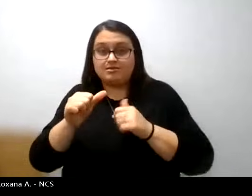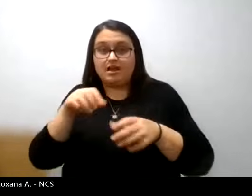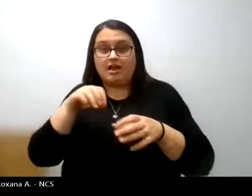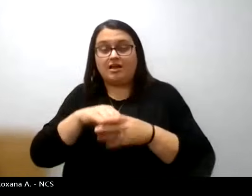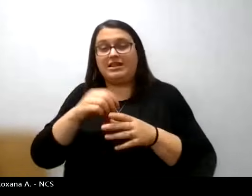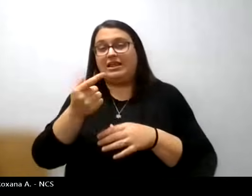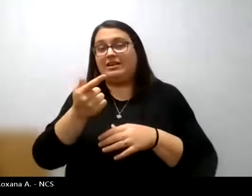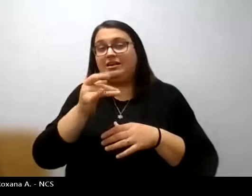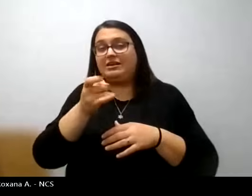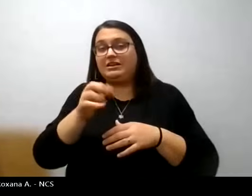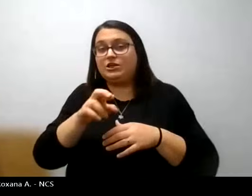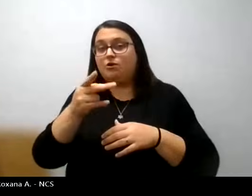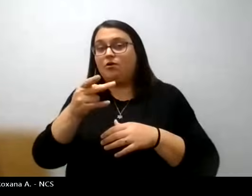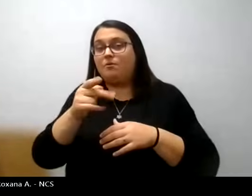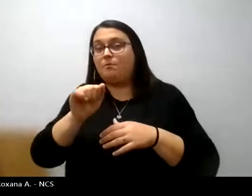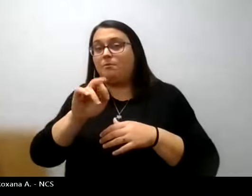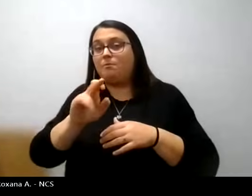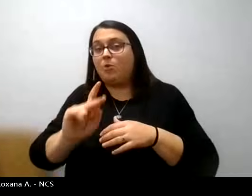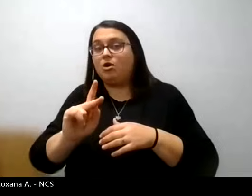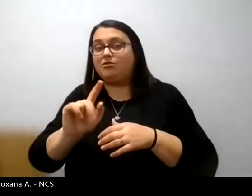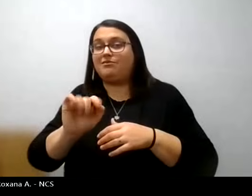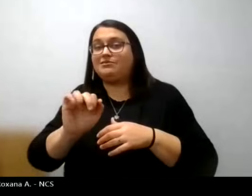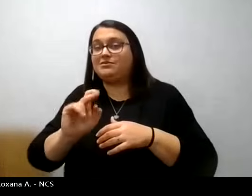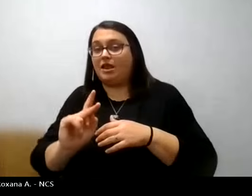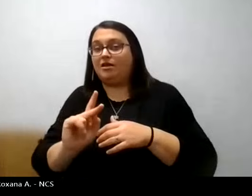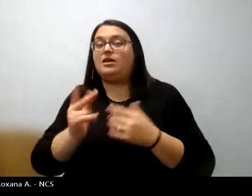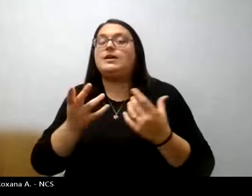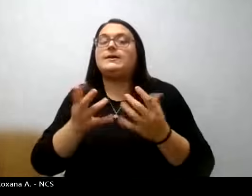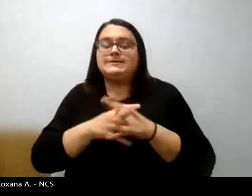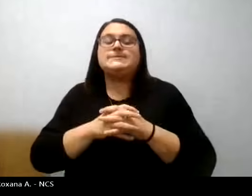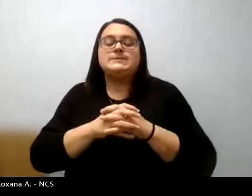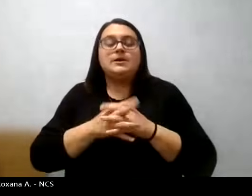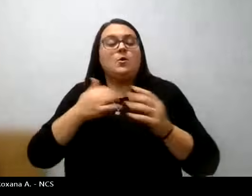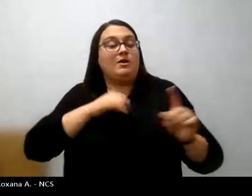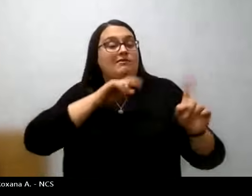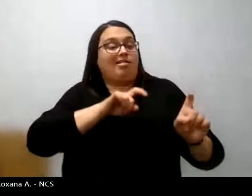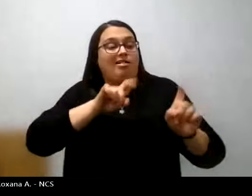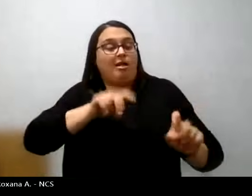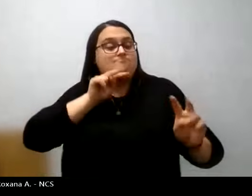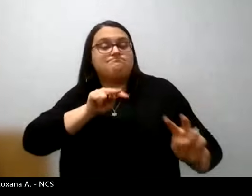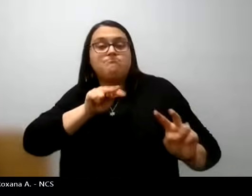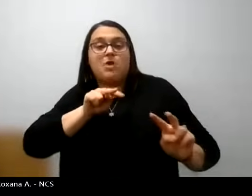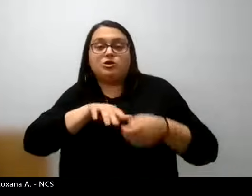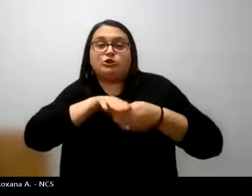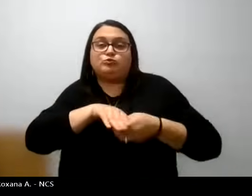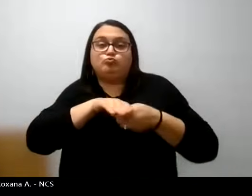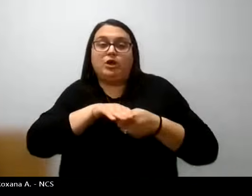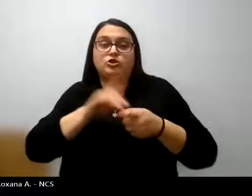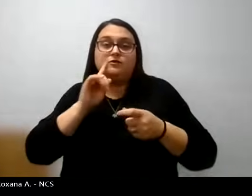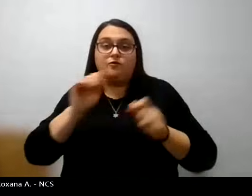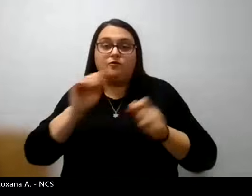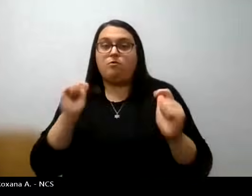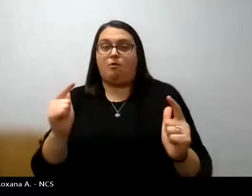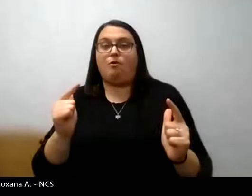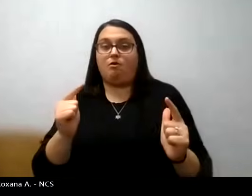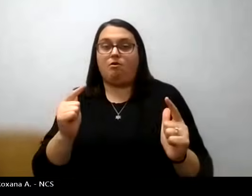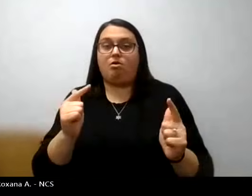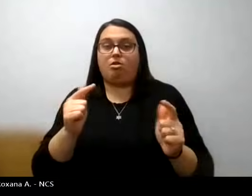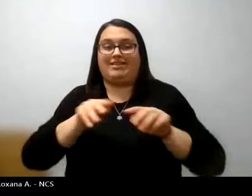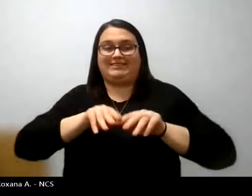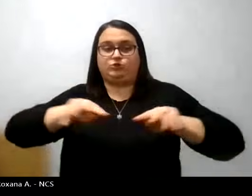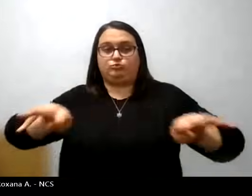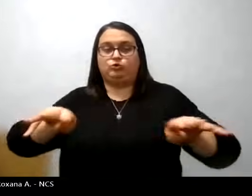tank? And we have tested and monitored pressures at all points of the distribution, and it